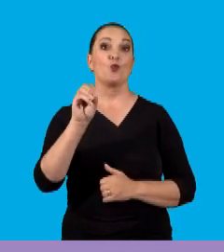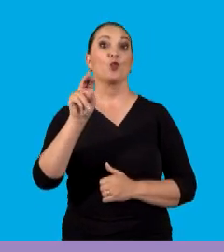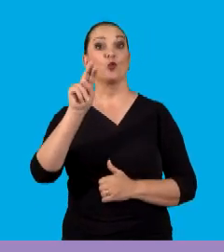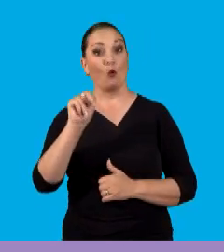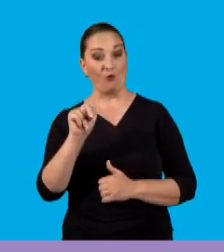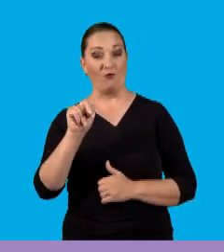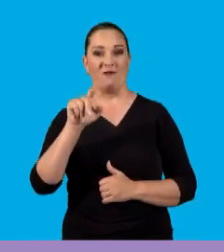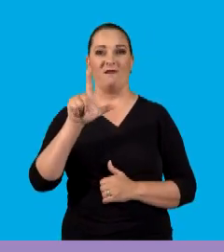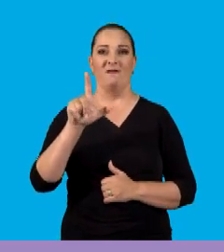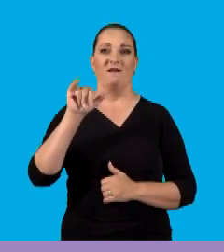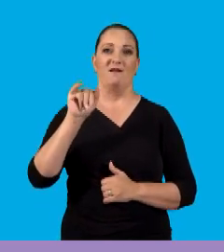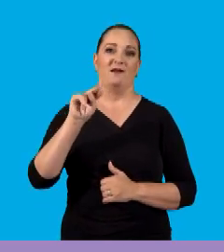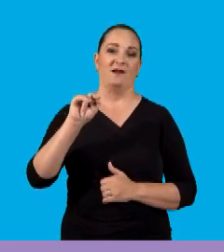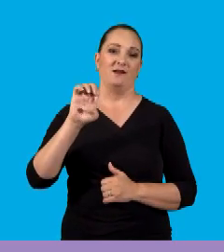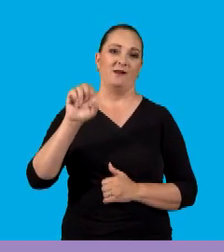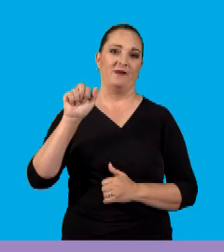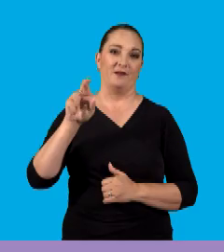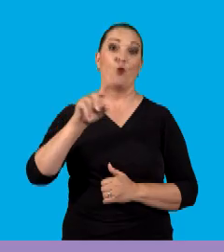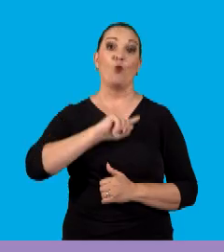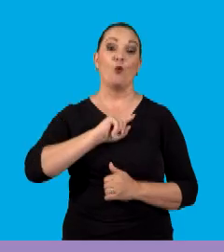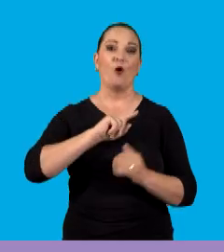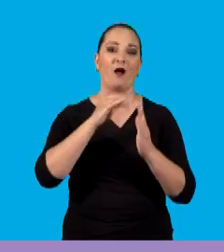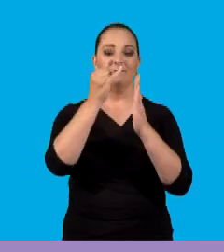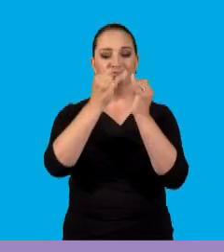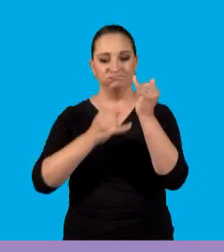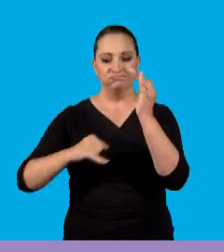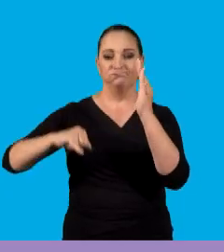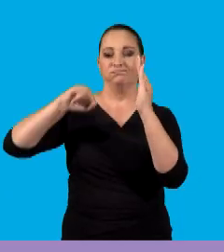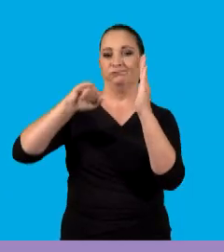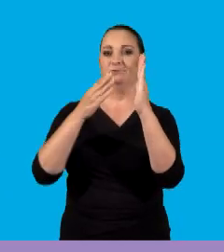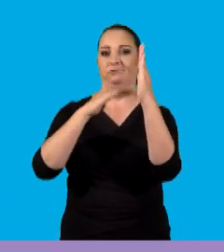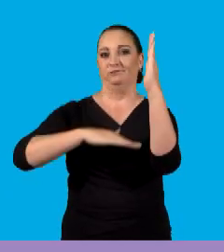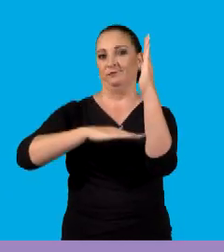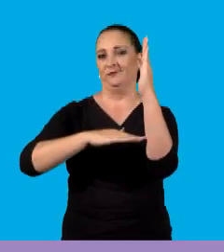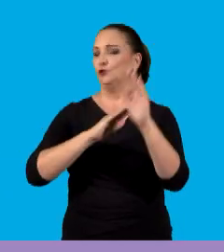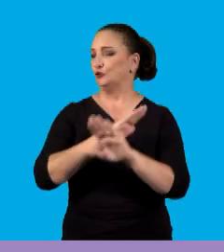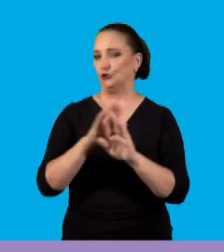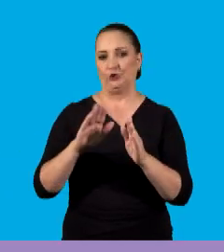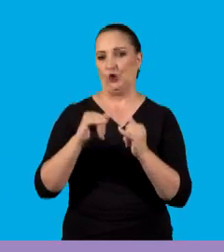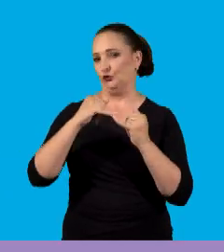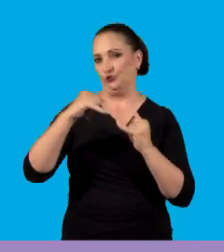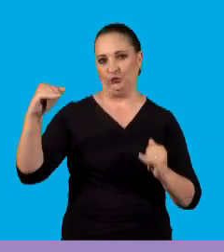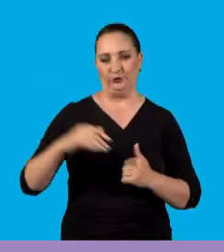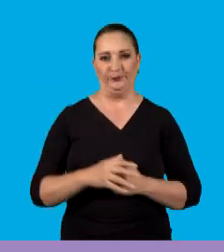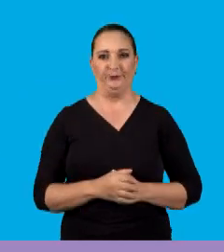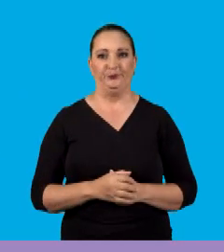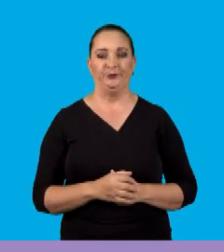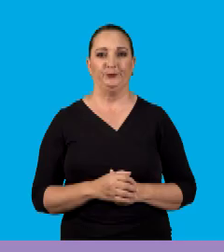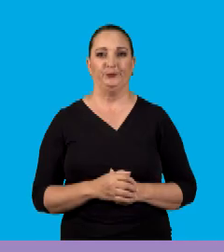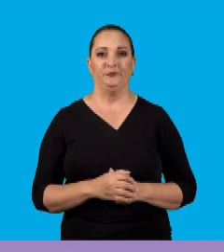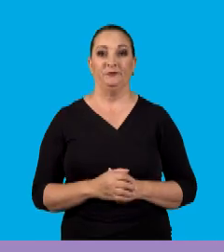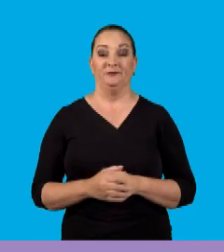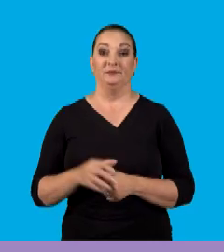Yes, this one is non-linear because it is curved. It is not straight.